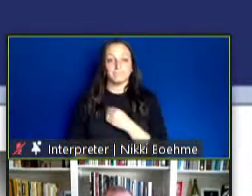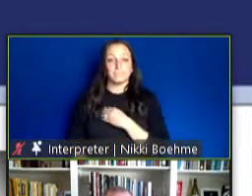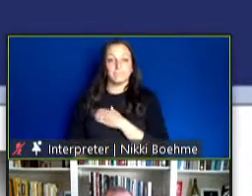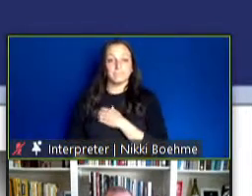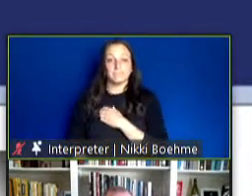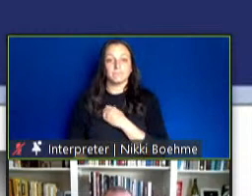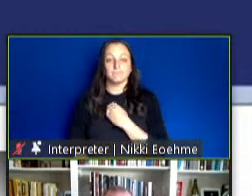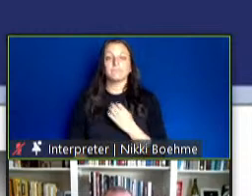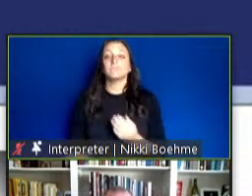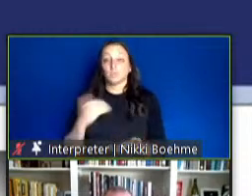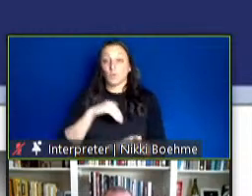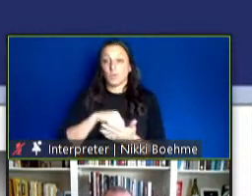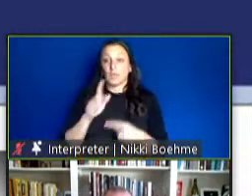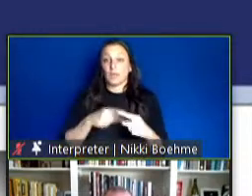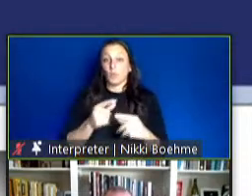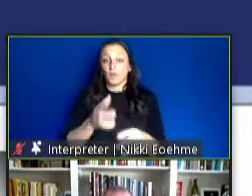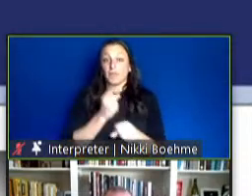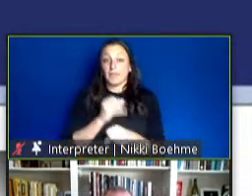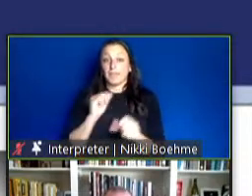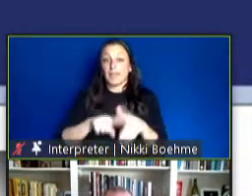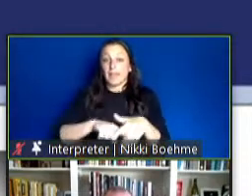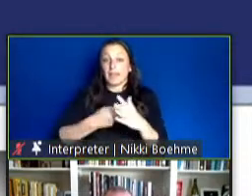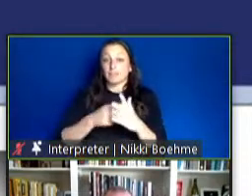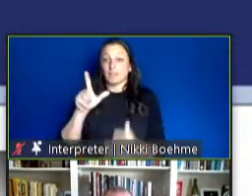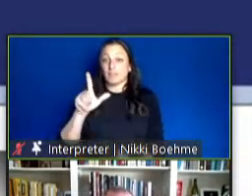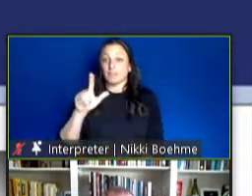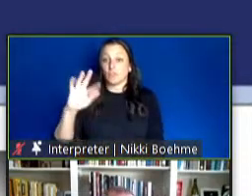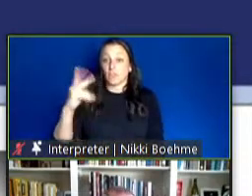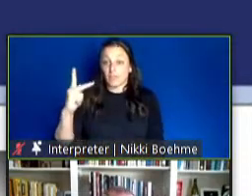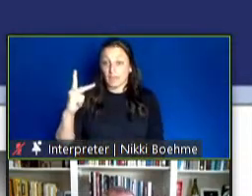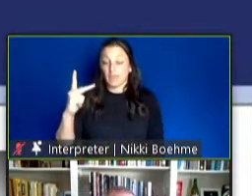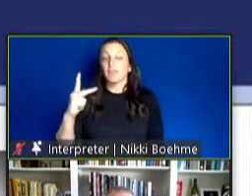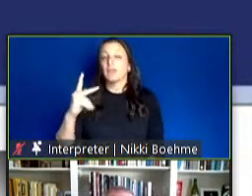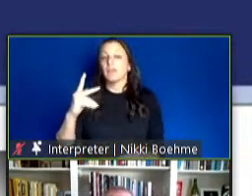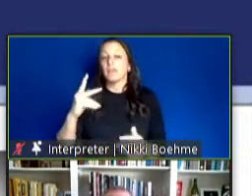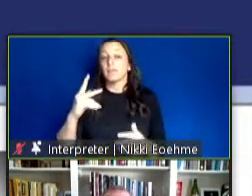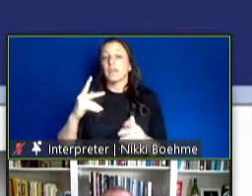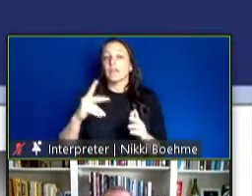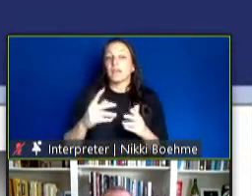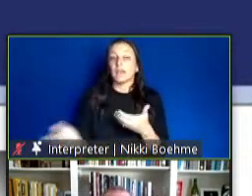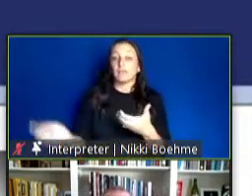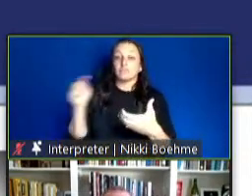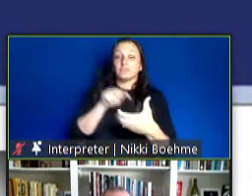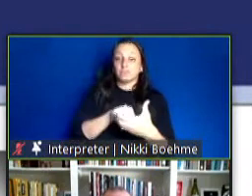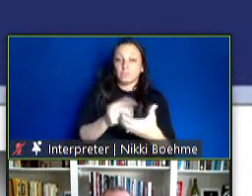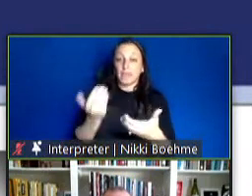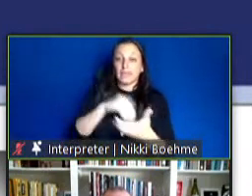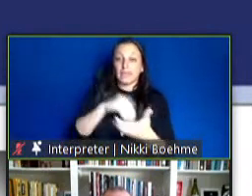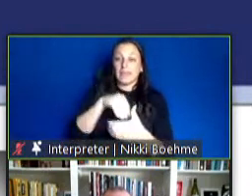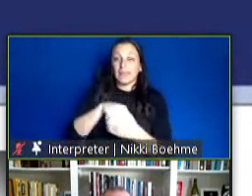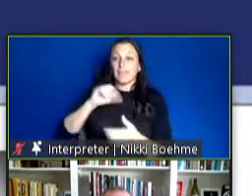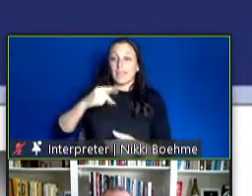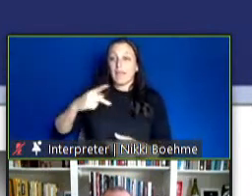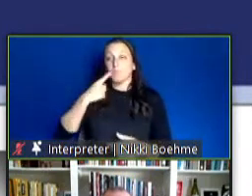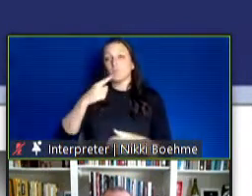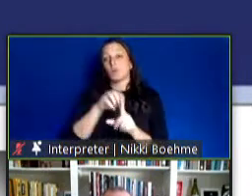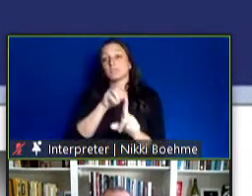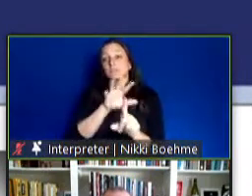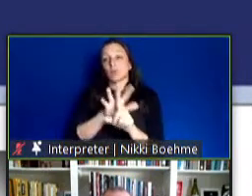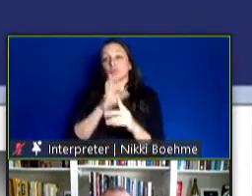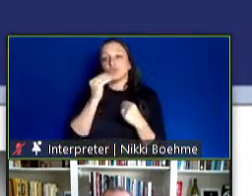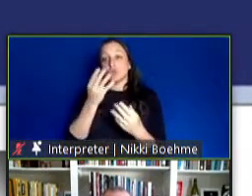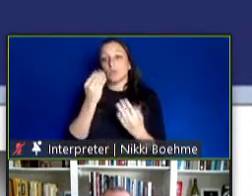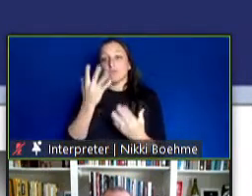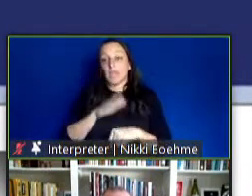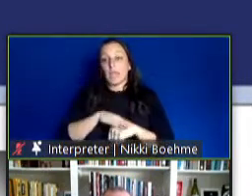And again, once they receive that activation link here, it actually takes them back into their exposure notification app where they can proceed through the